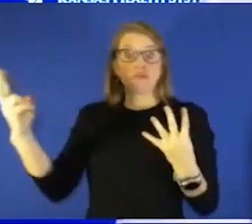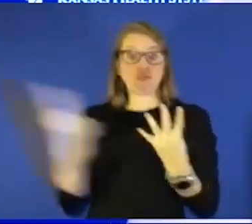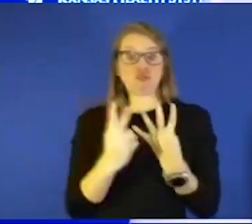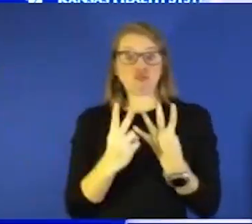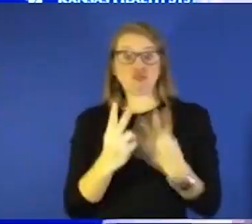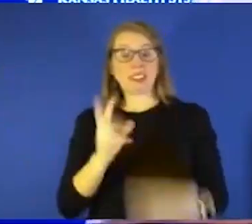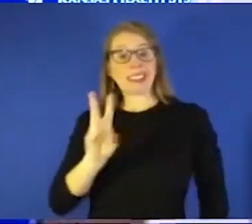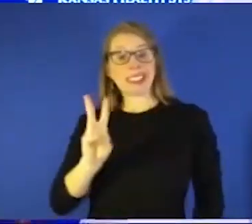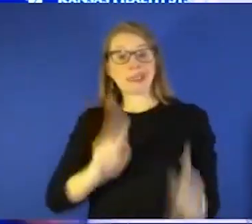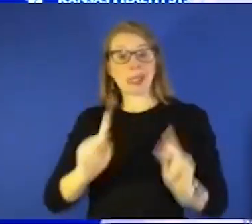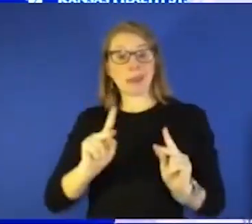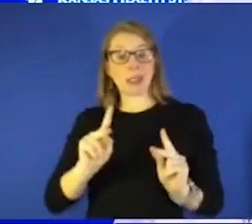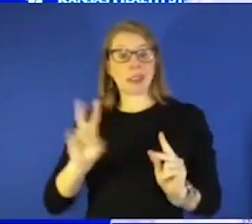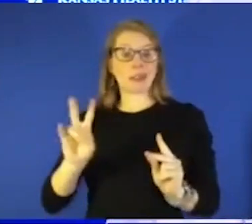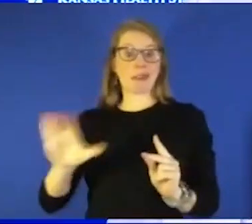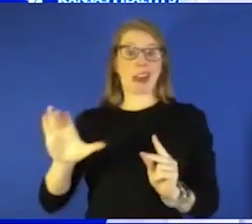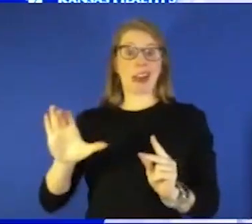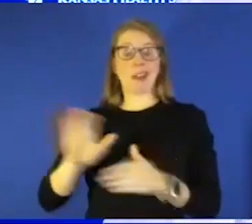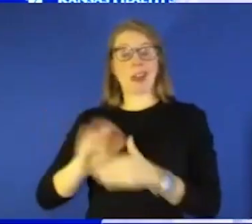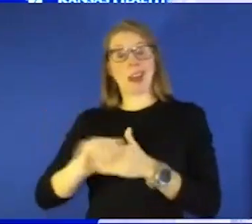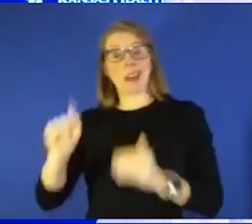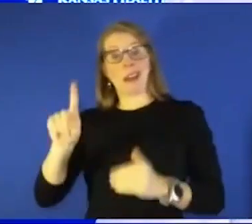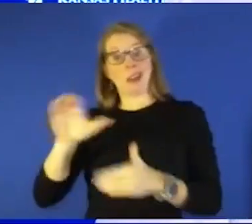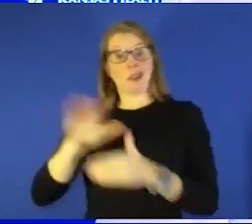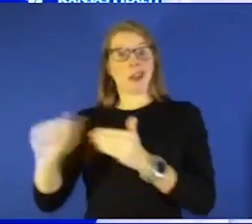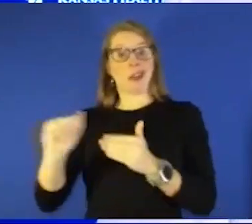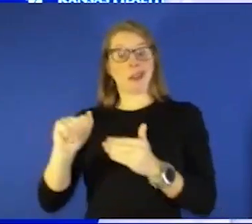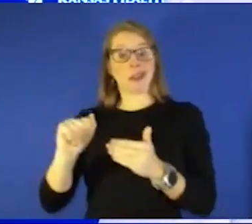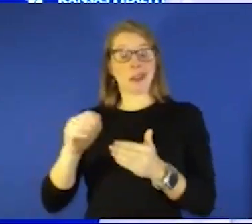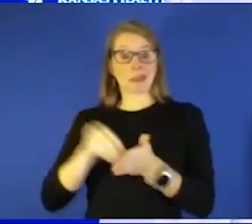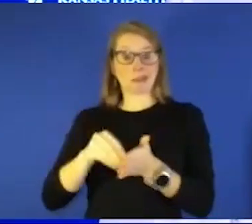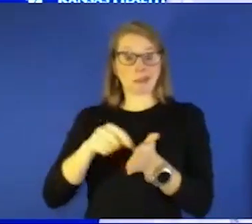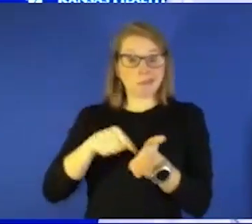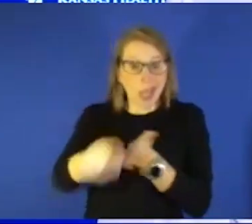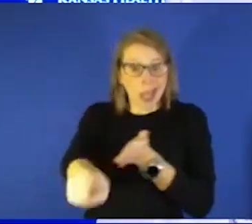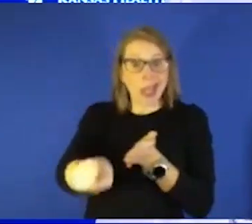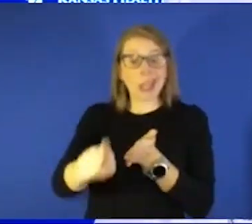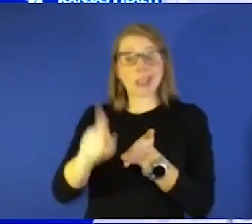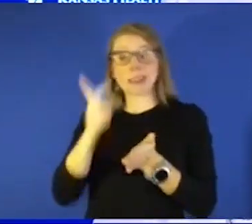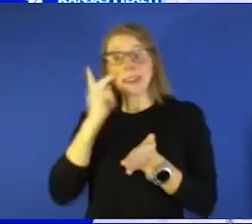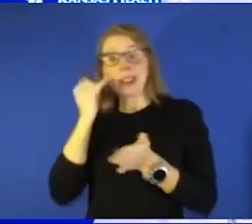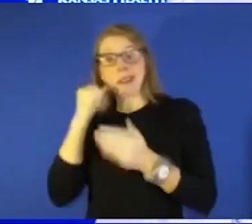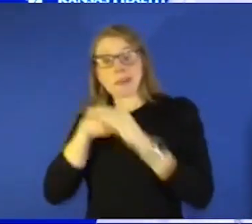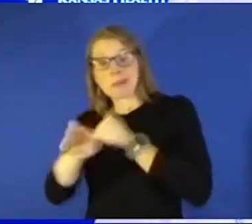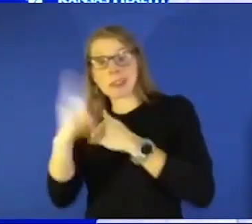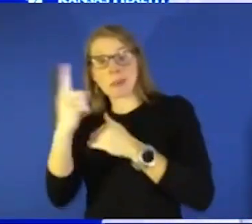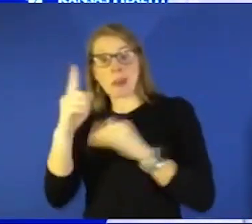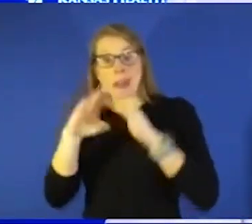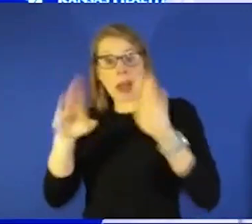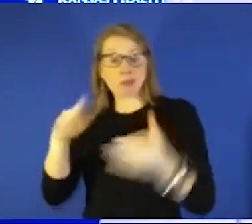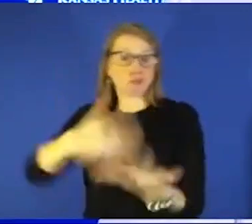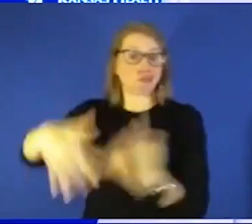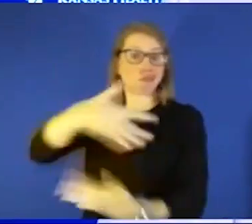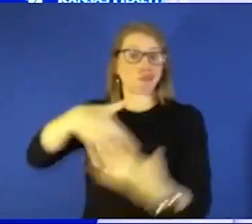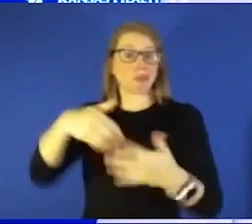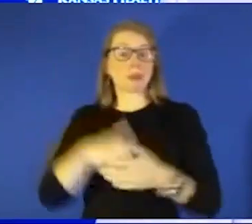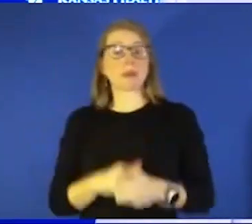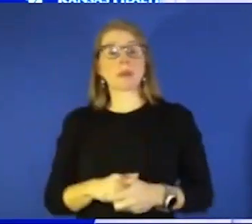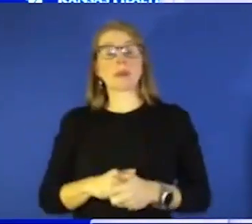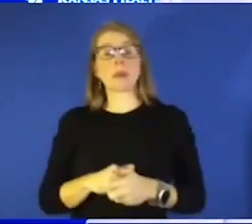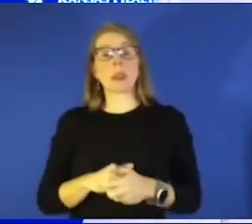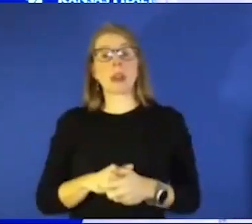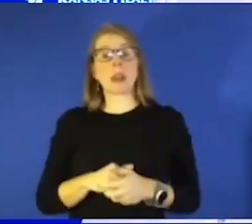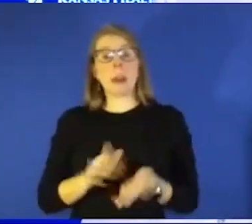$75, $100 to decide if you're going to go to somebody's house to hang out. I just, I think if you look at it from a pure medical